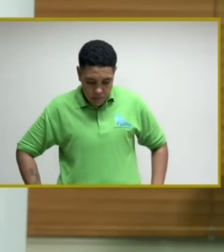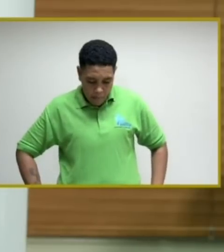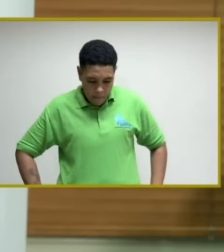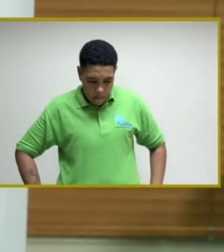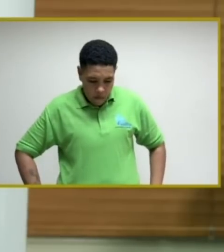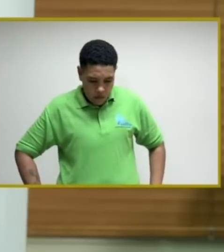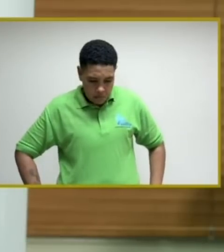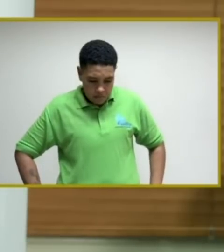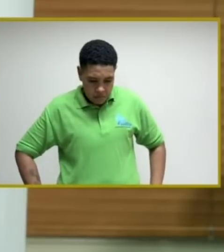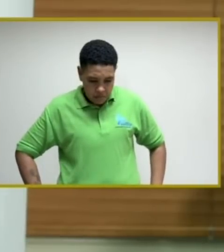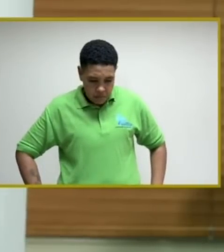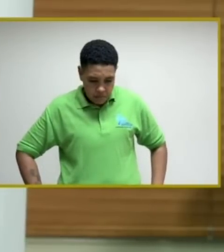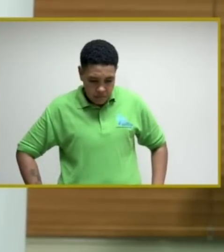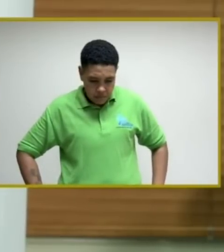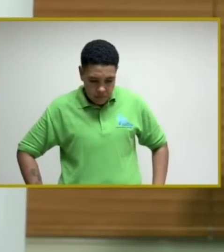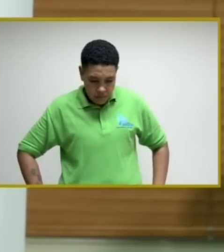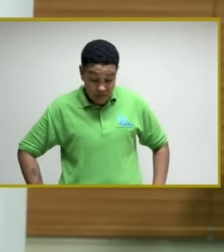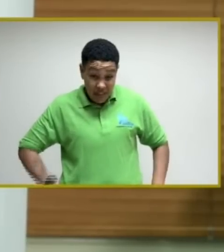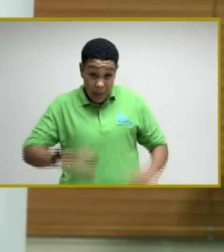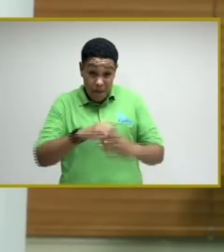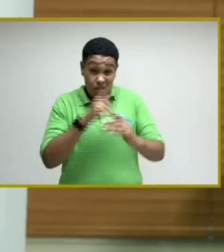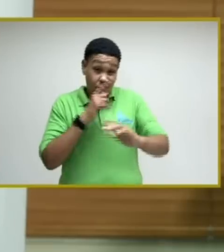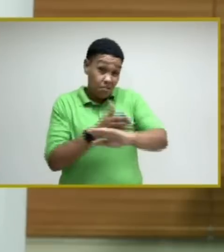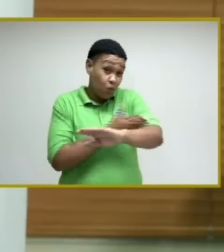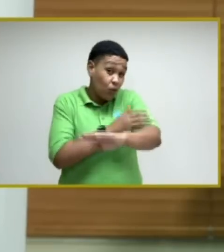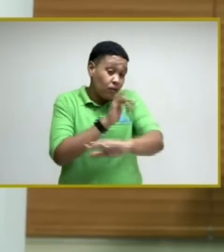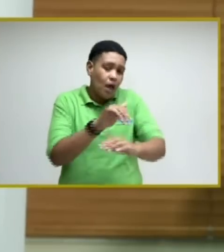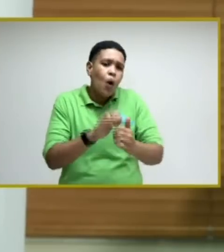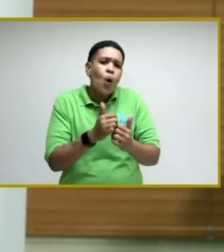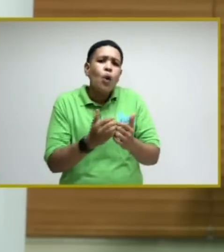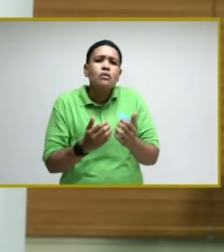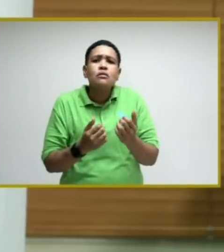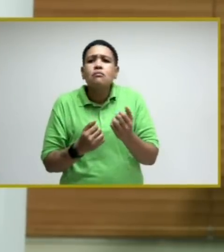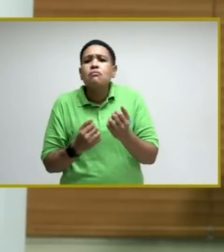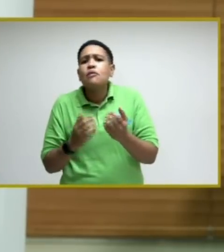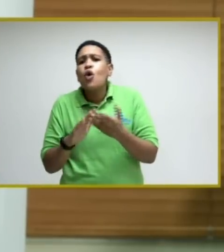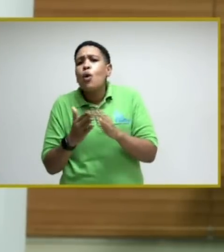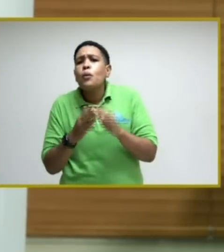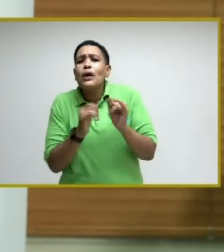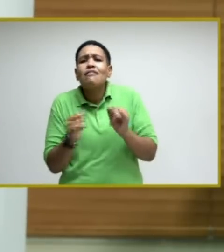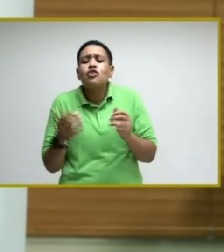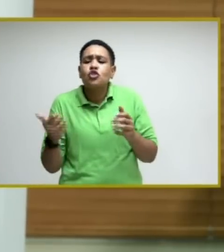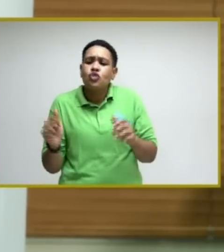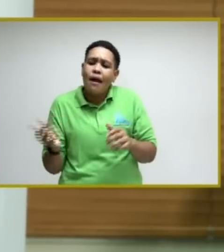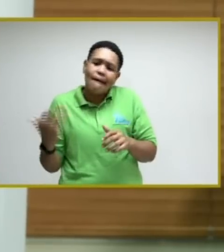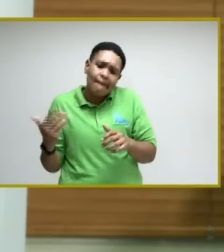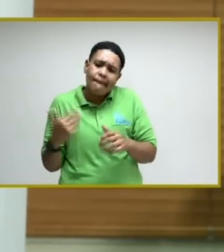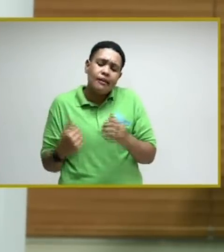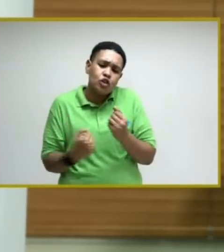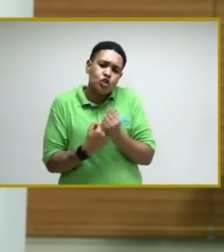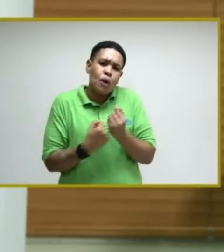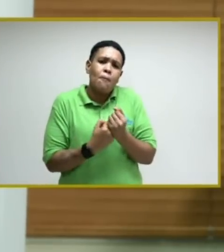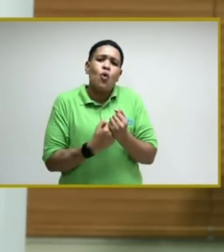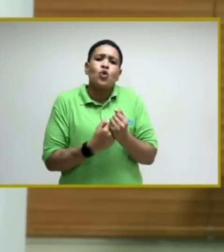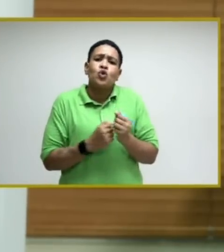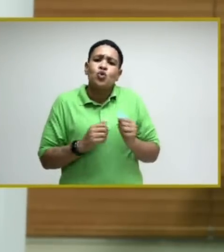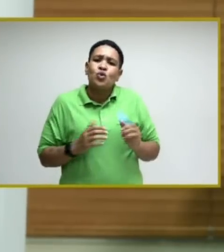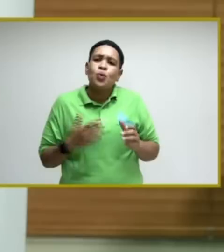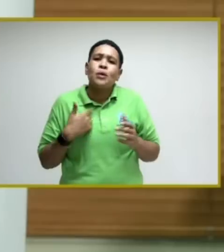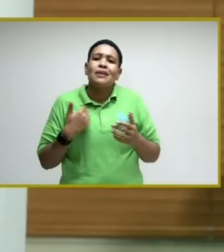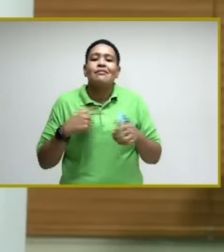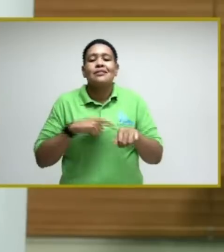the drive to get vaccinated. And we have started a vaccination incentive